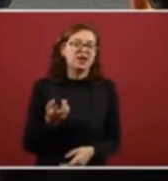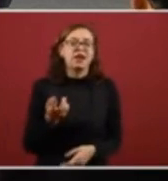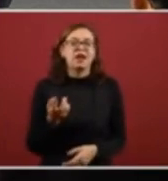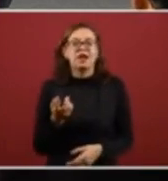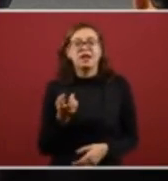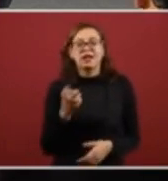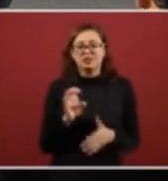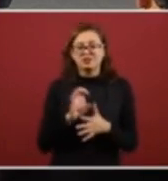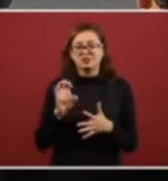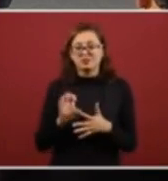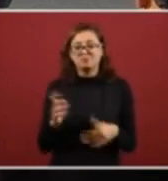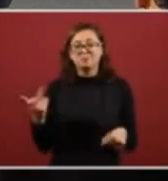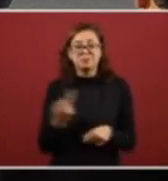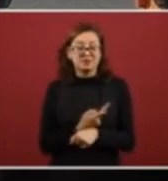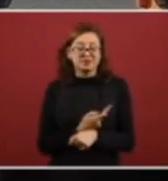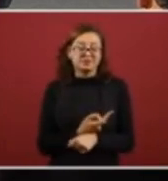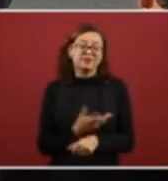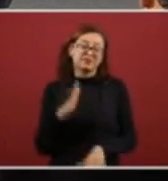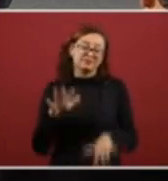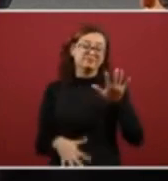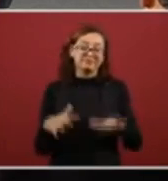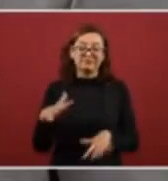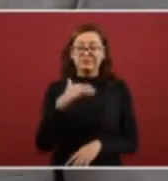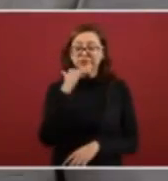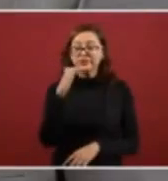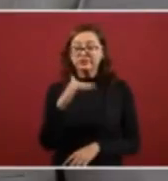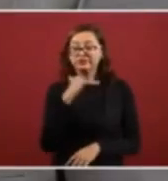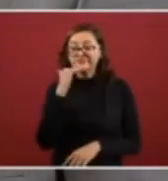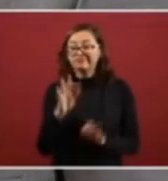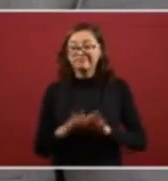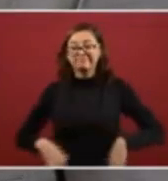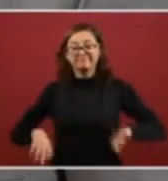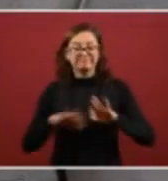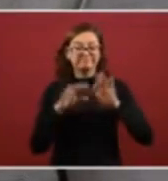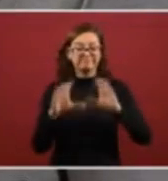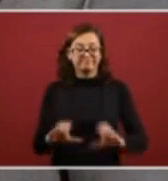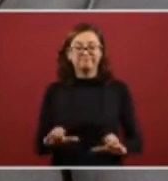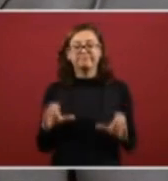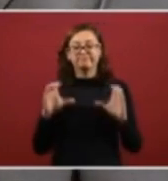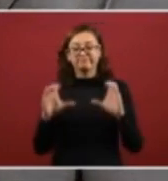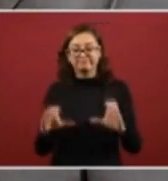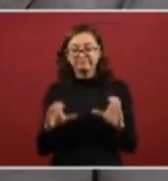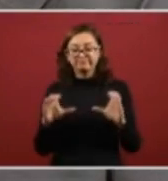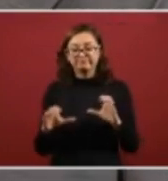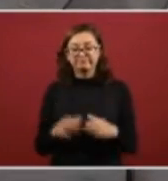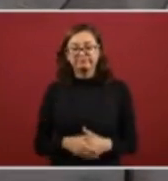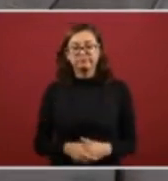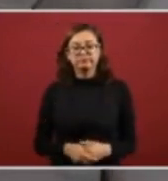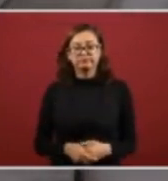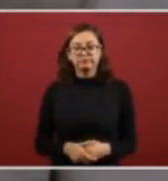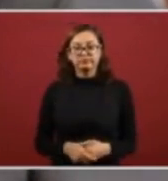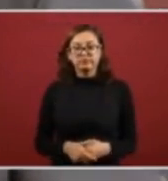times it's that. It's corruption. Entonces, so we need to be cautious with that.